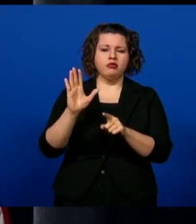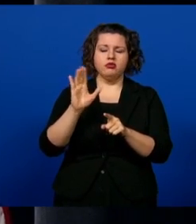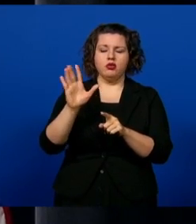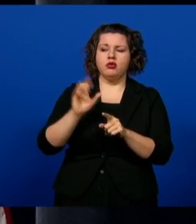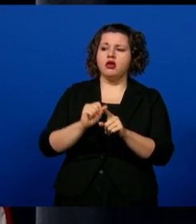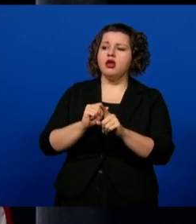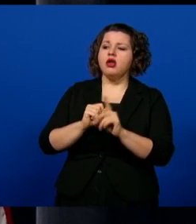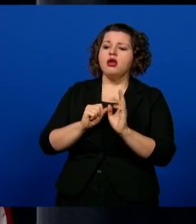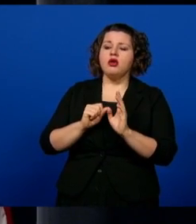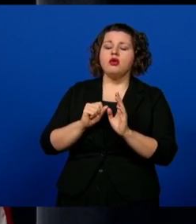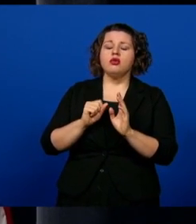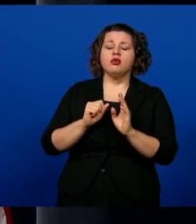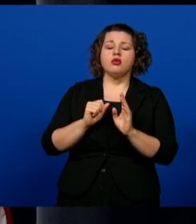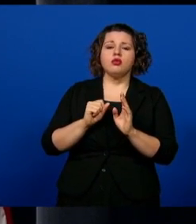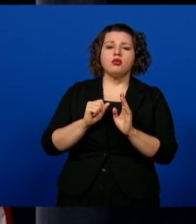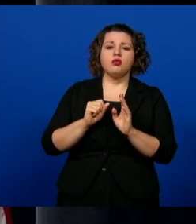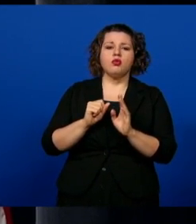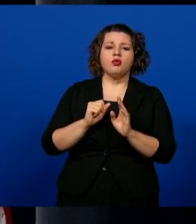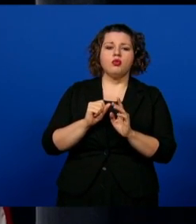we, as